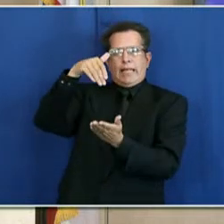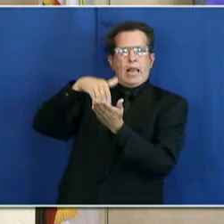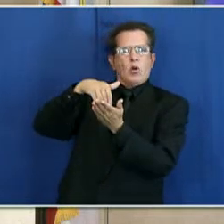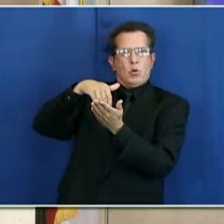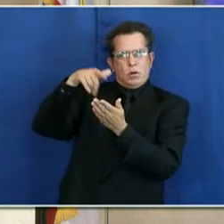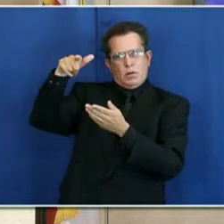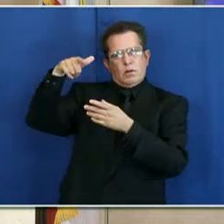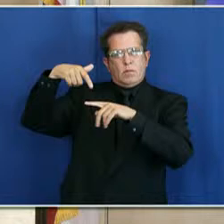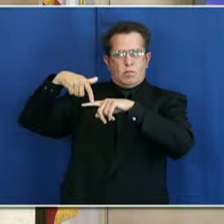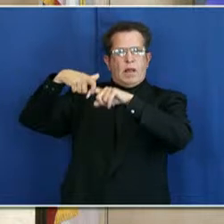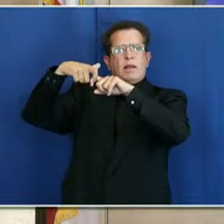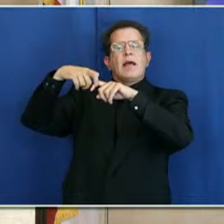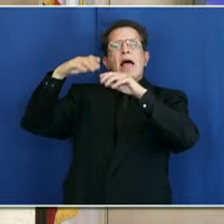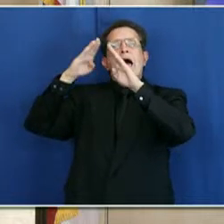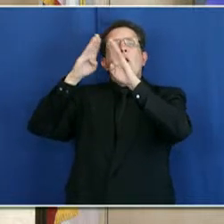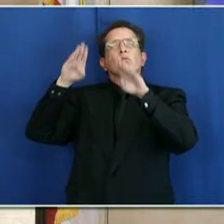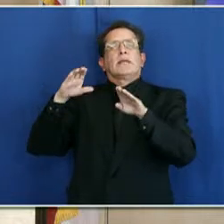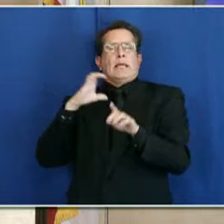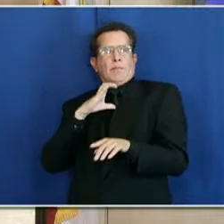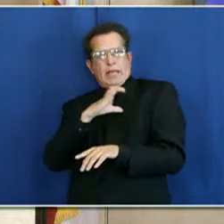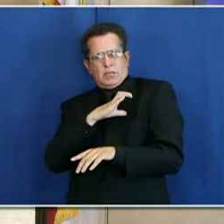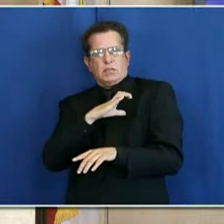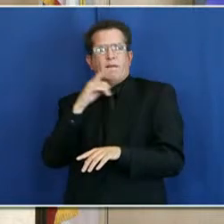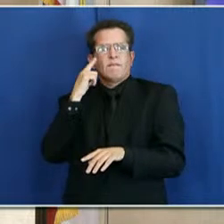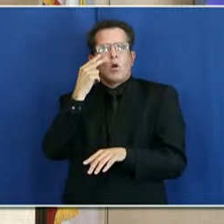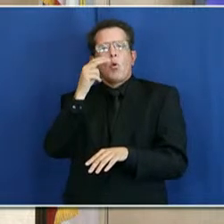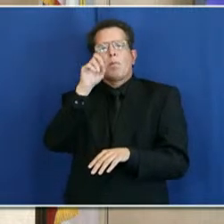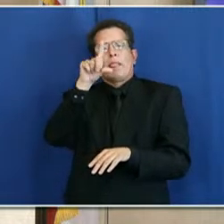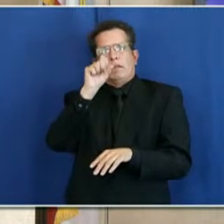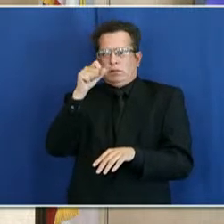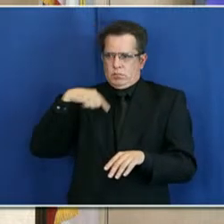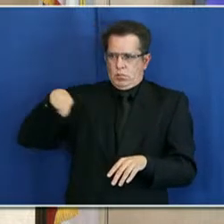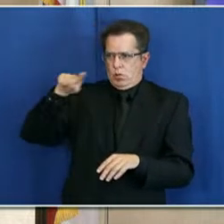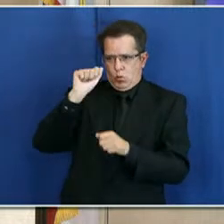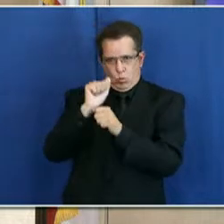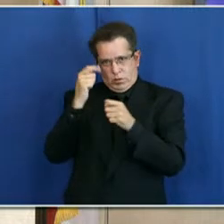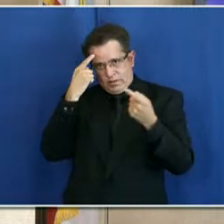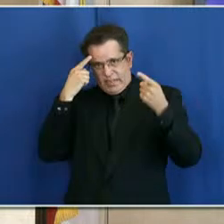city, county, housing commission, regional task force on homeless working together.